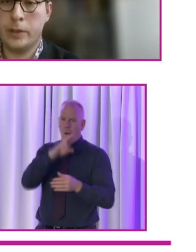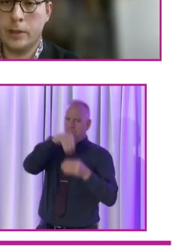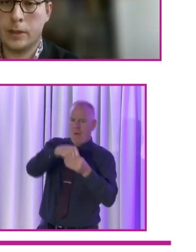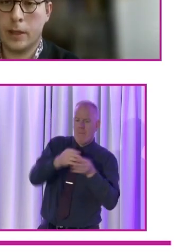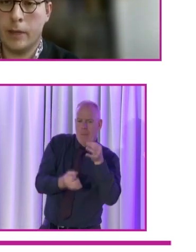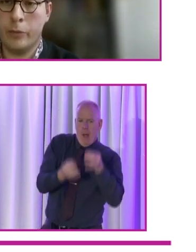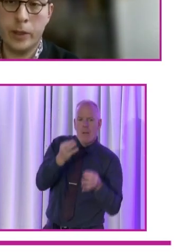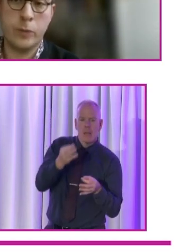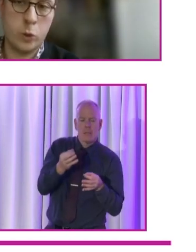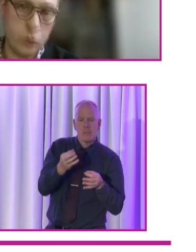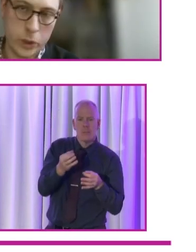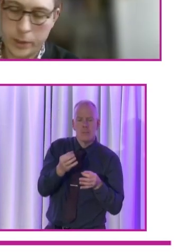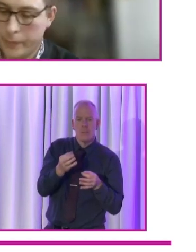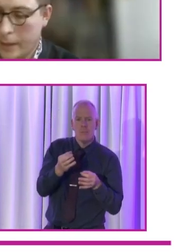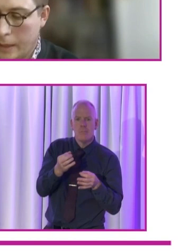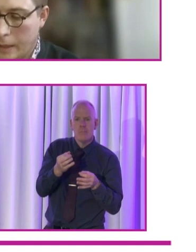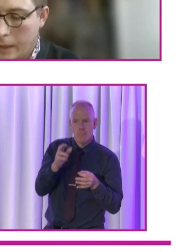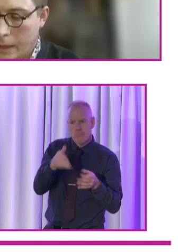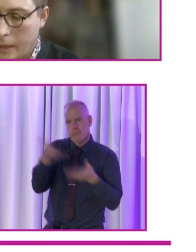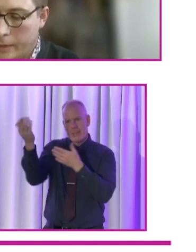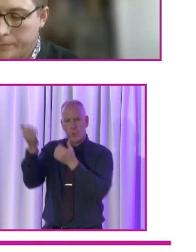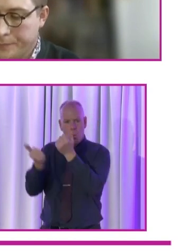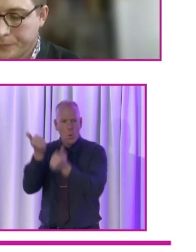in politics, bring them to court.